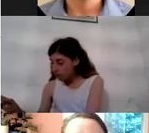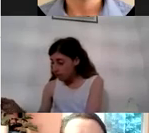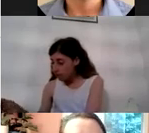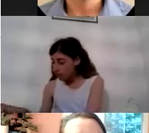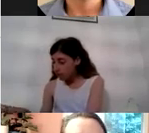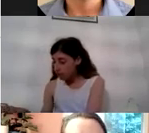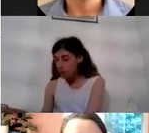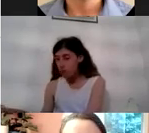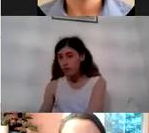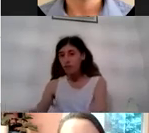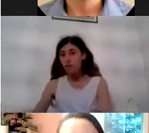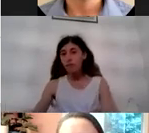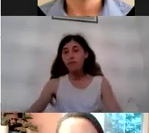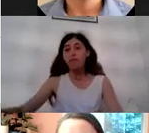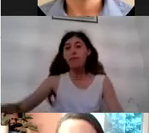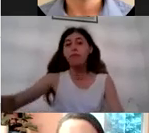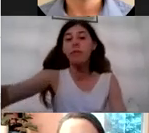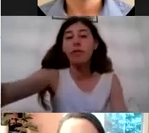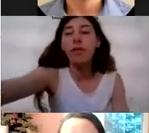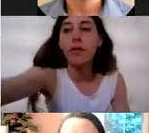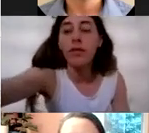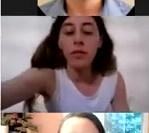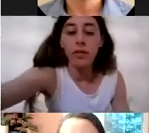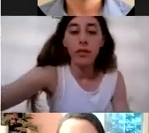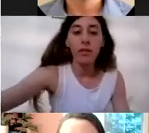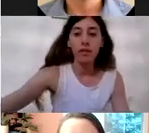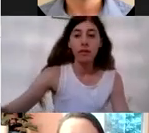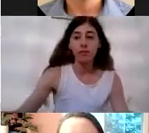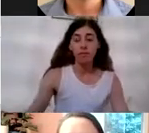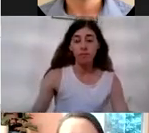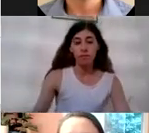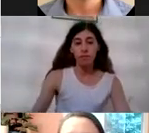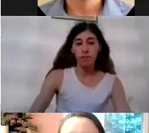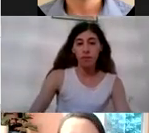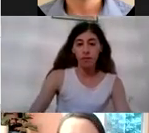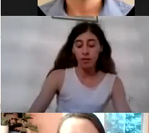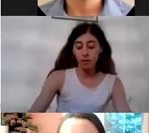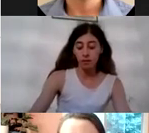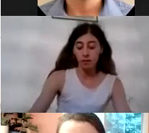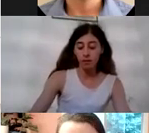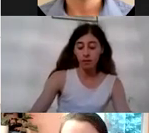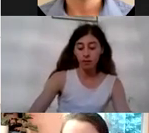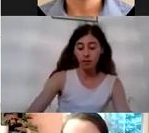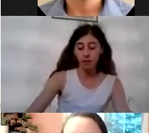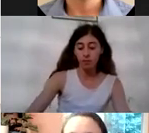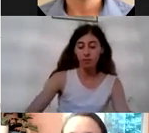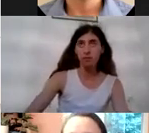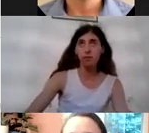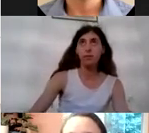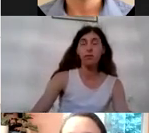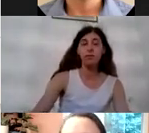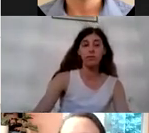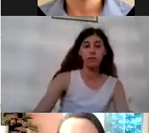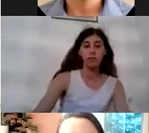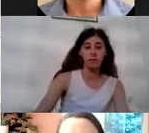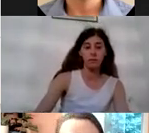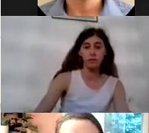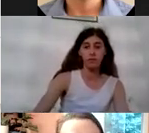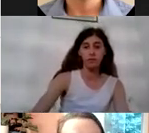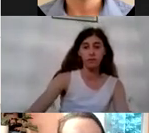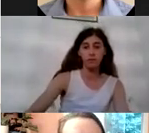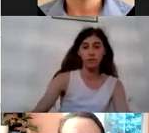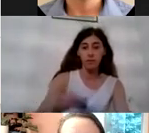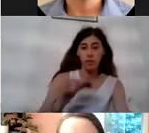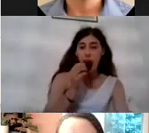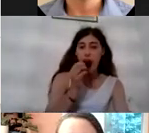So within this study, we asked our participants to create, to write down a